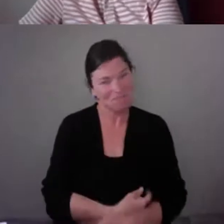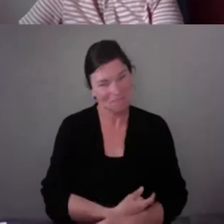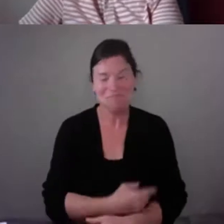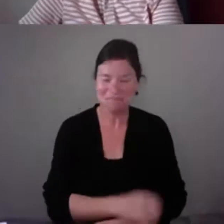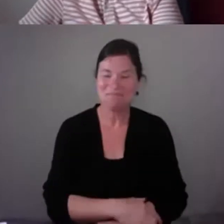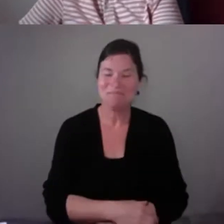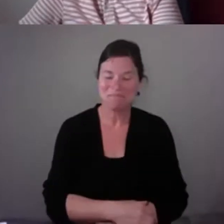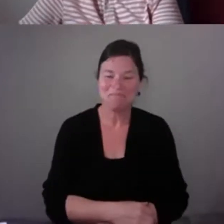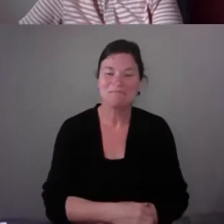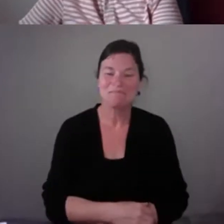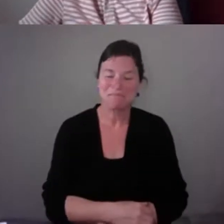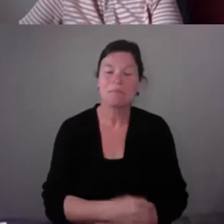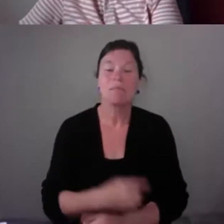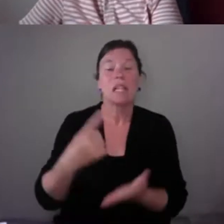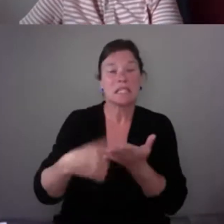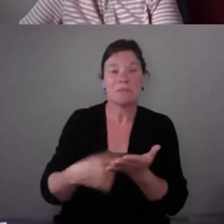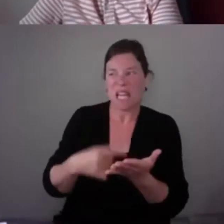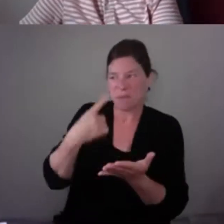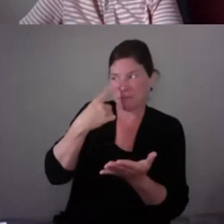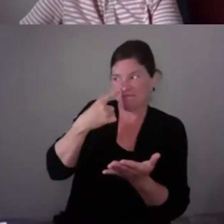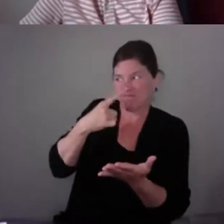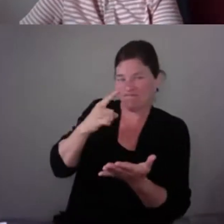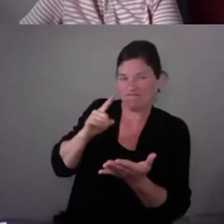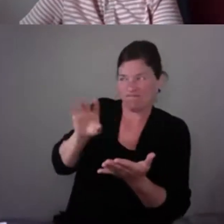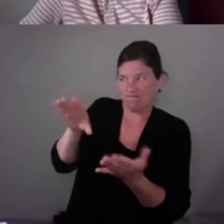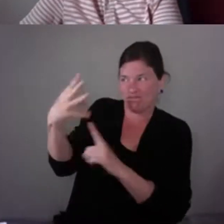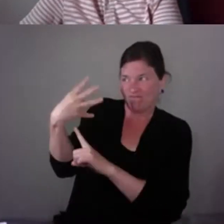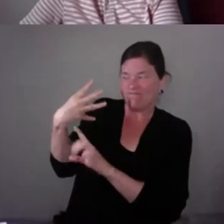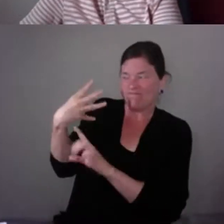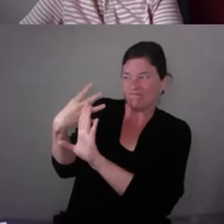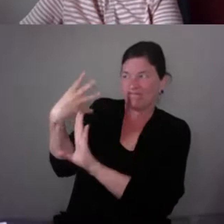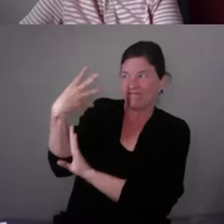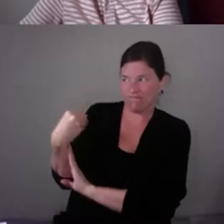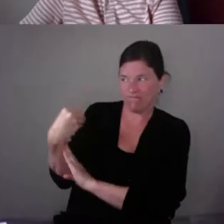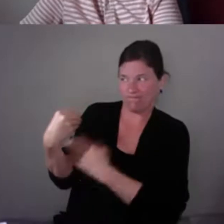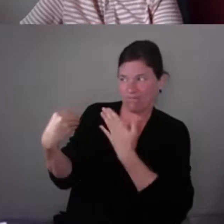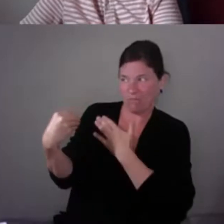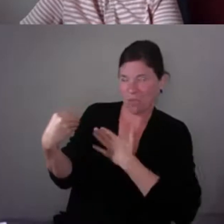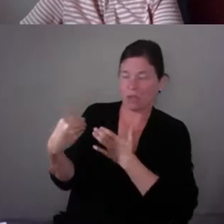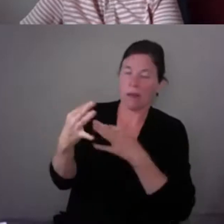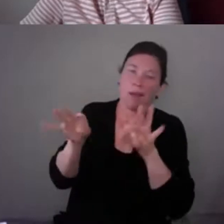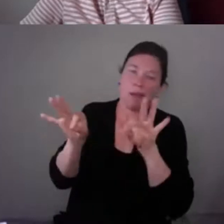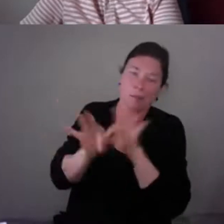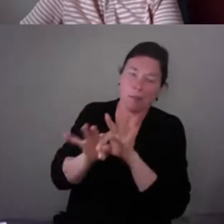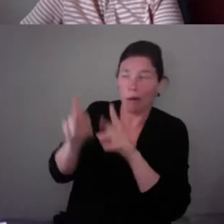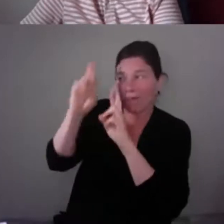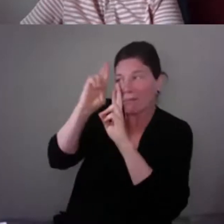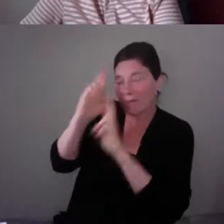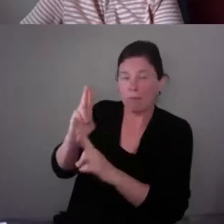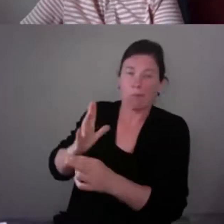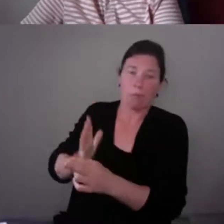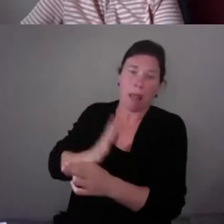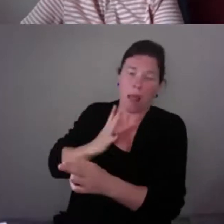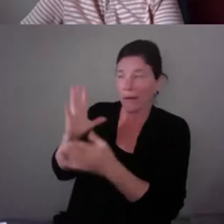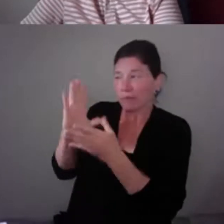I would be very polite to the camera people because that's you have to be nice and polite. But it was nice when